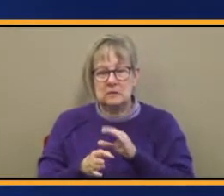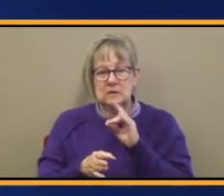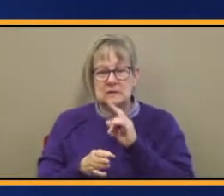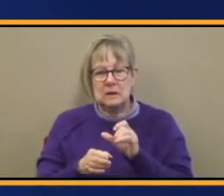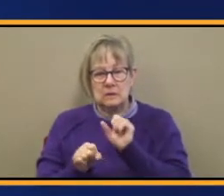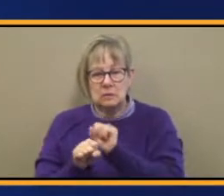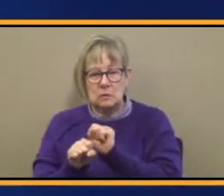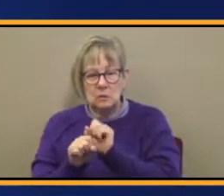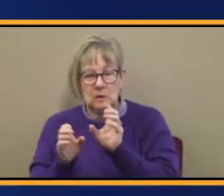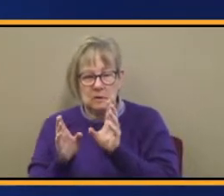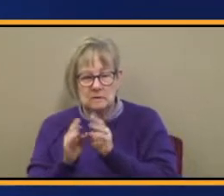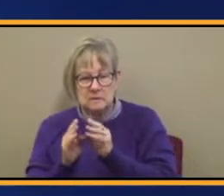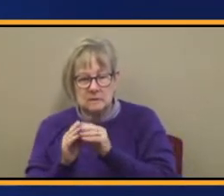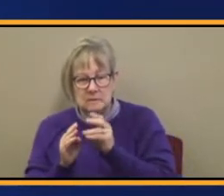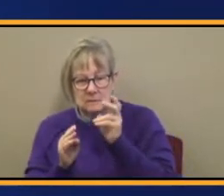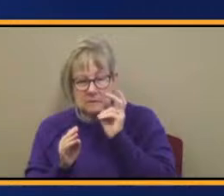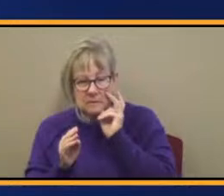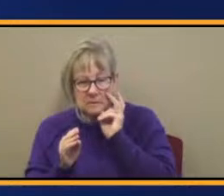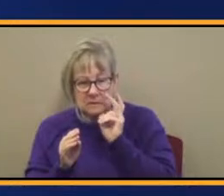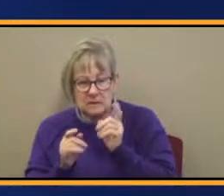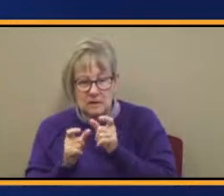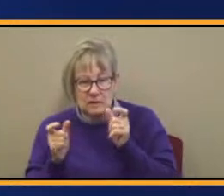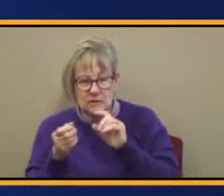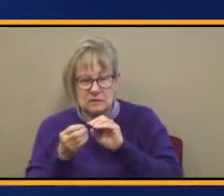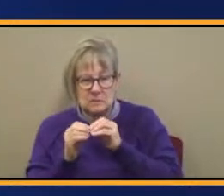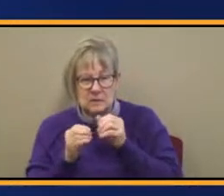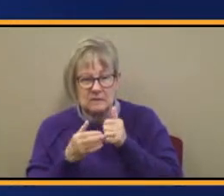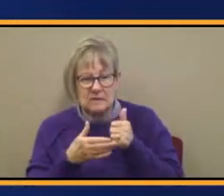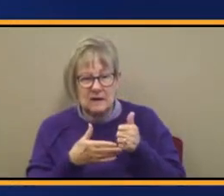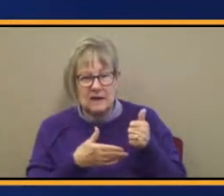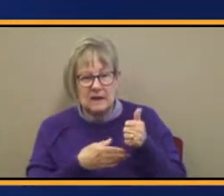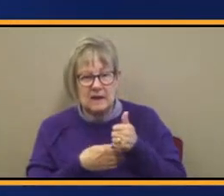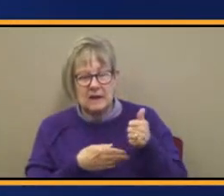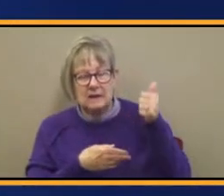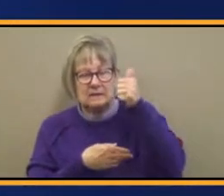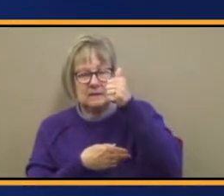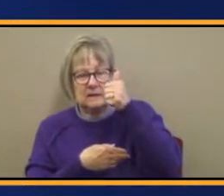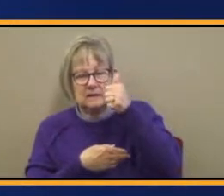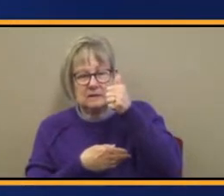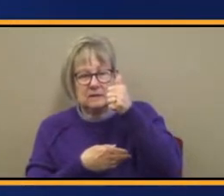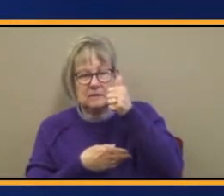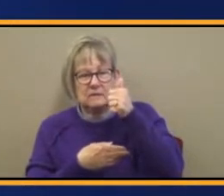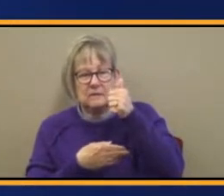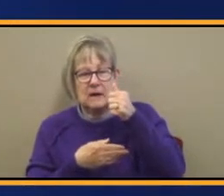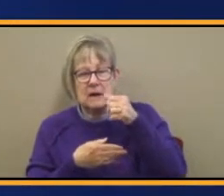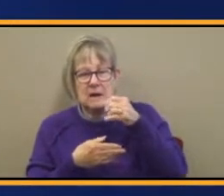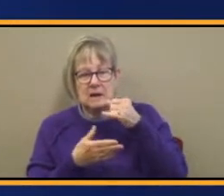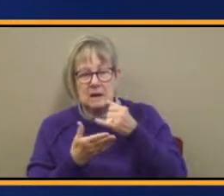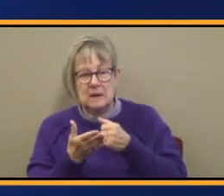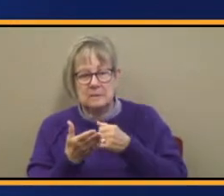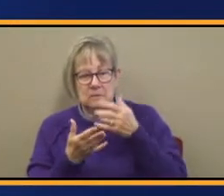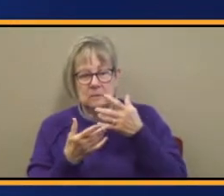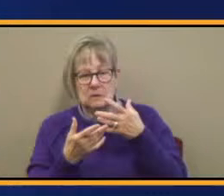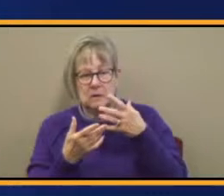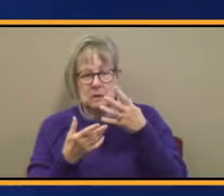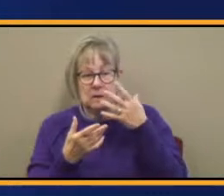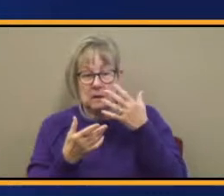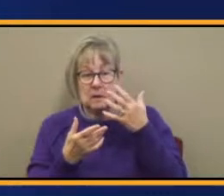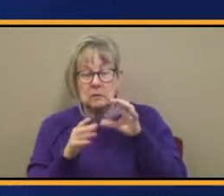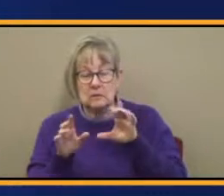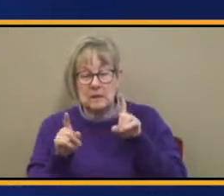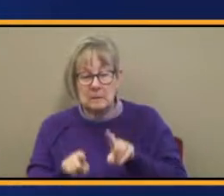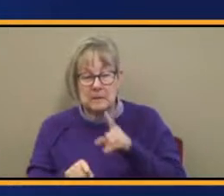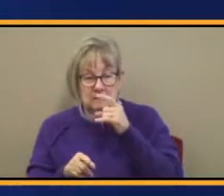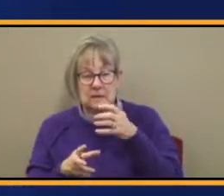as you all are seeing a larger number of executive session items, and that is happening because we like to preserve the Monday work session